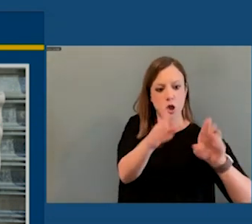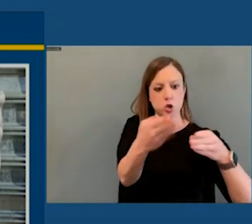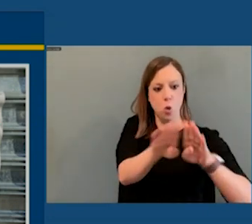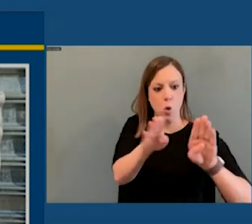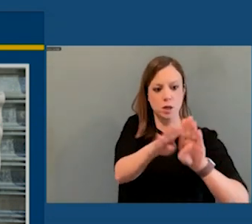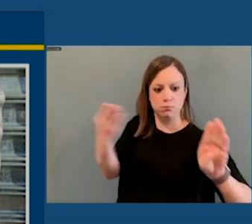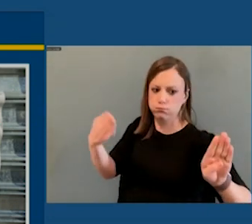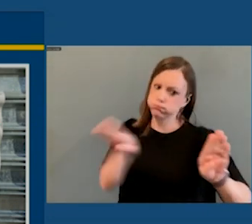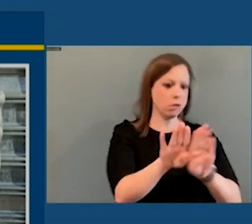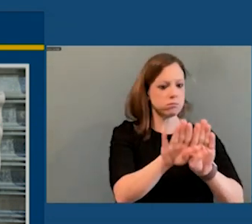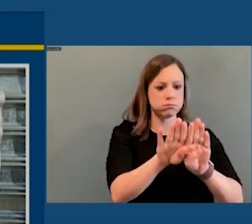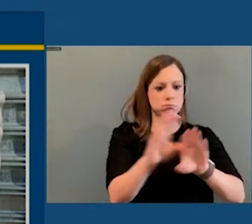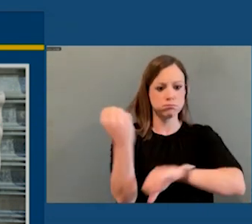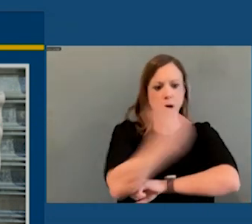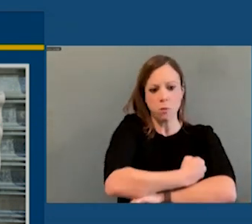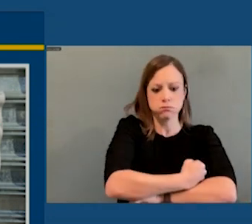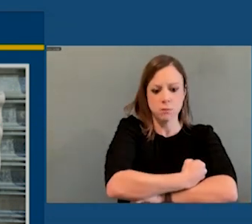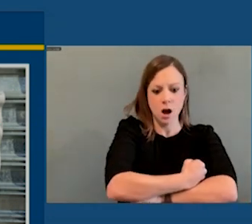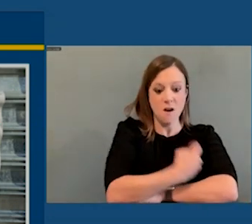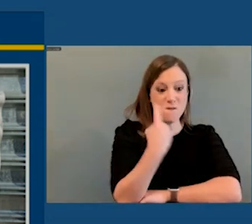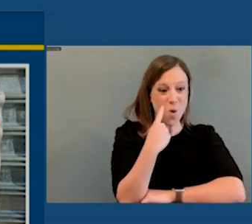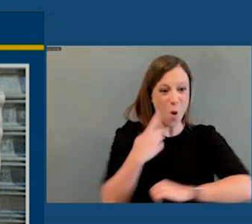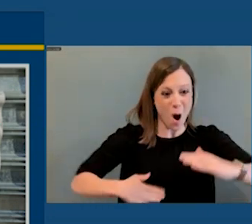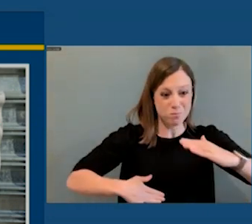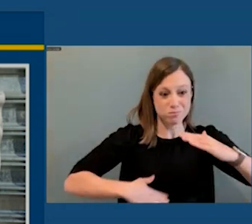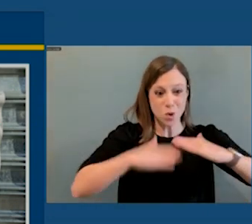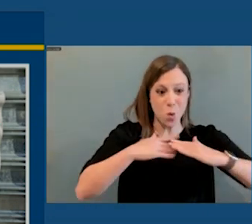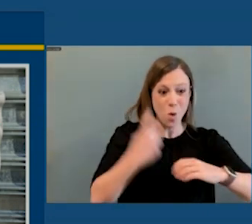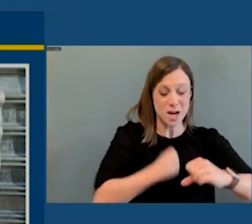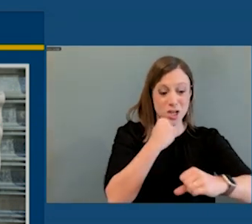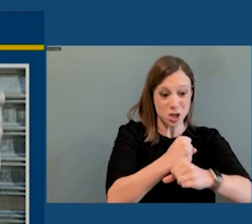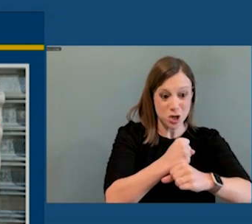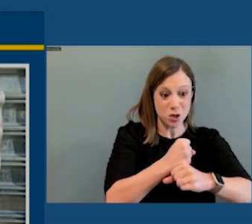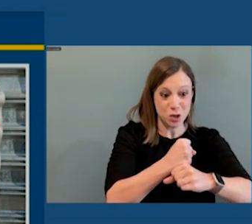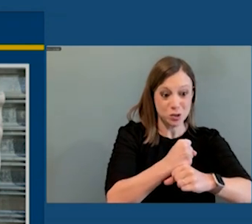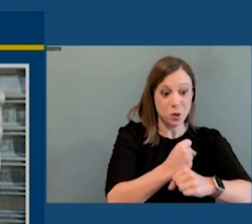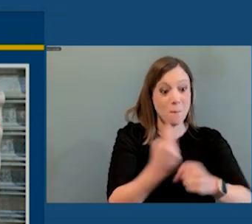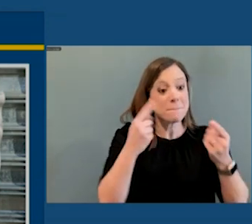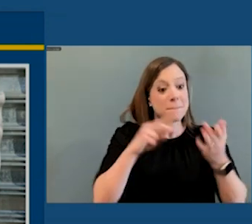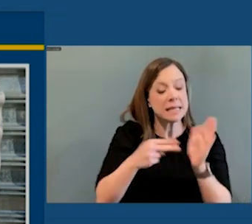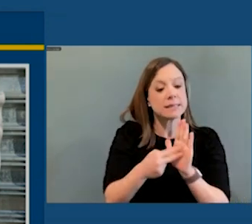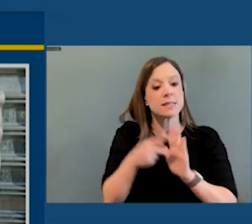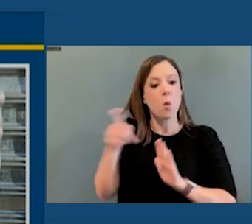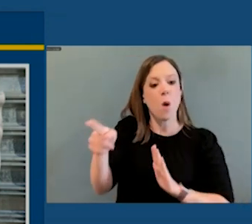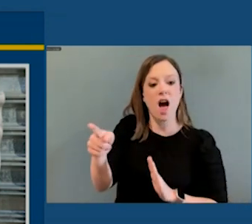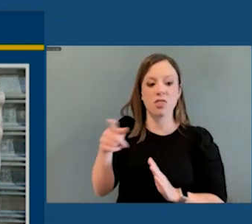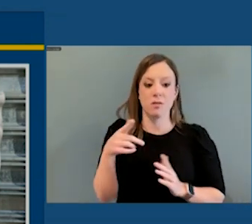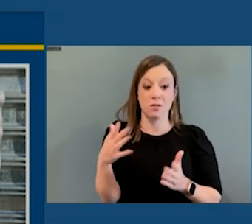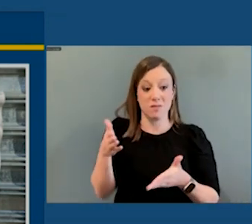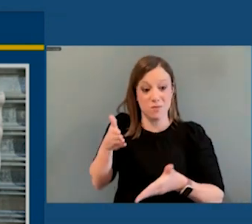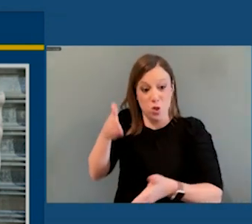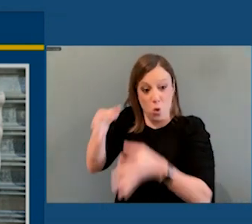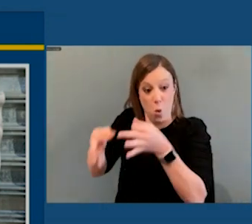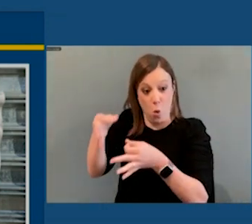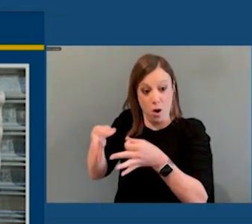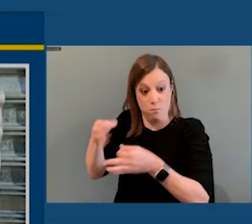That means while the due process plays out, the padlock stays on. Now let me be